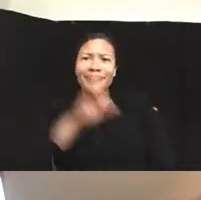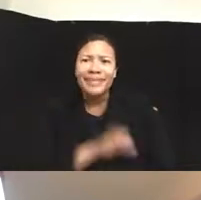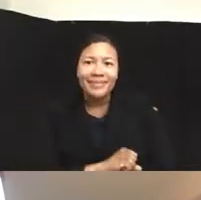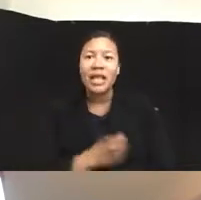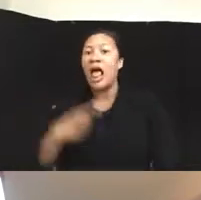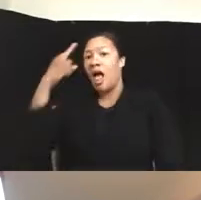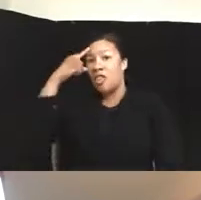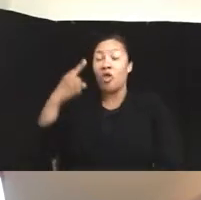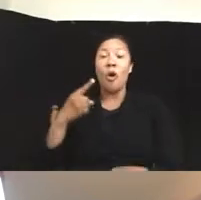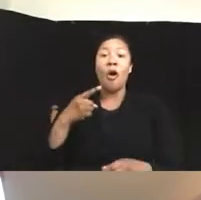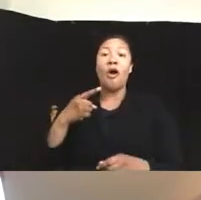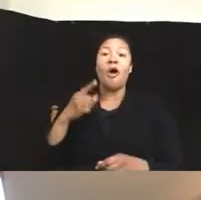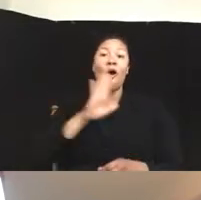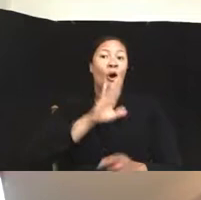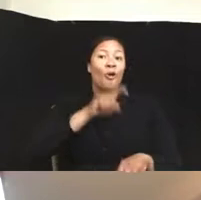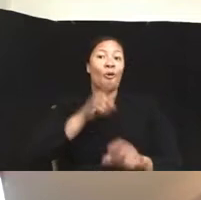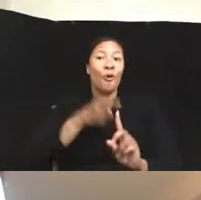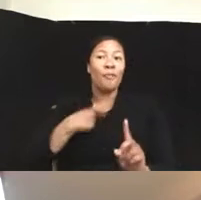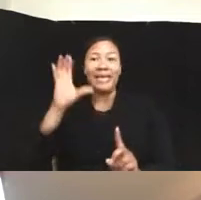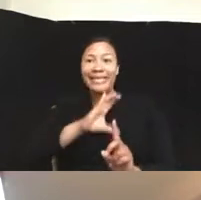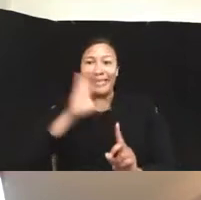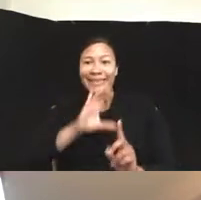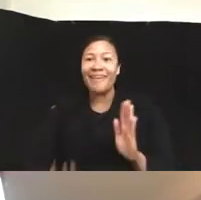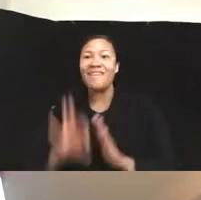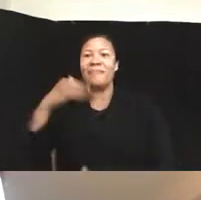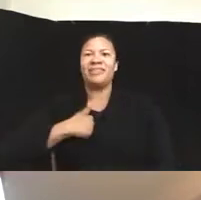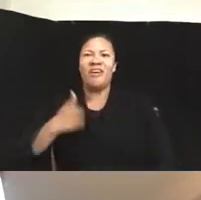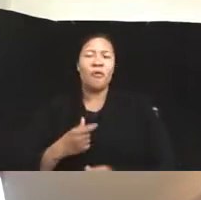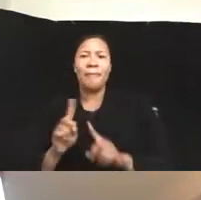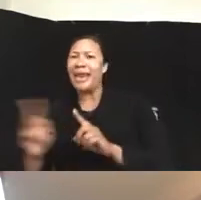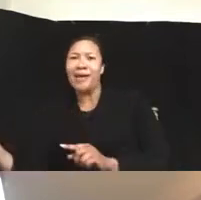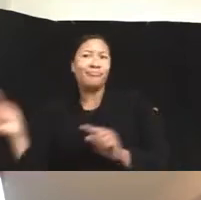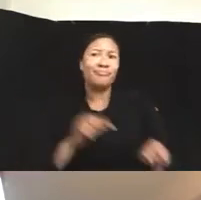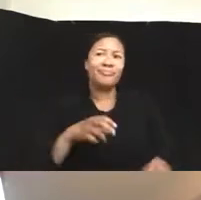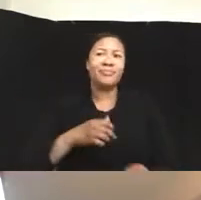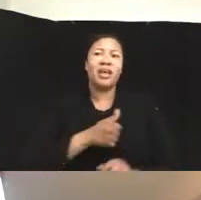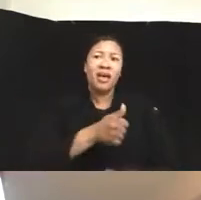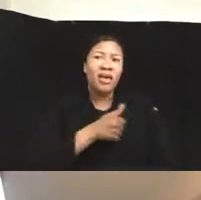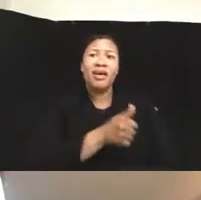own, but I kept on coming back and I was like, what? I don't see the Black feminist camp here.